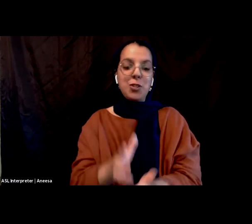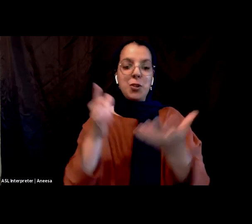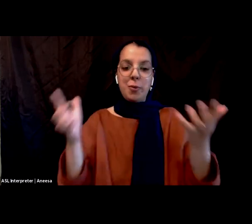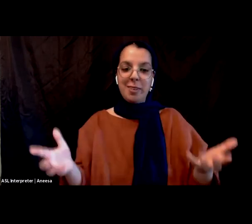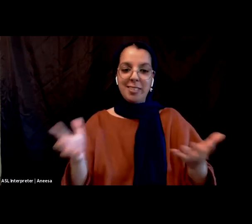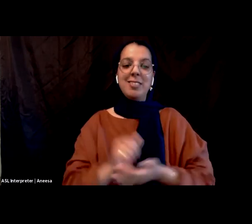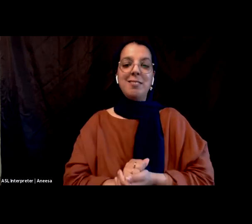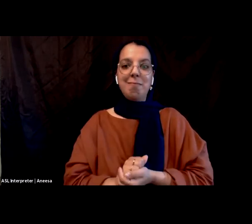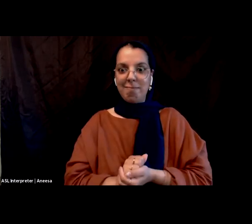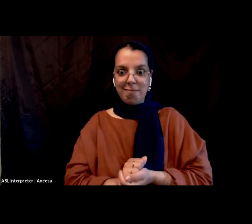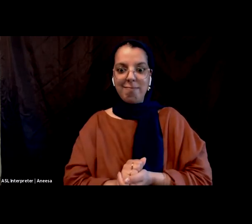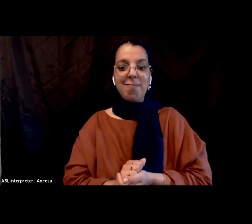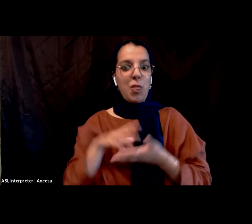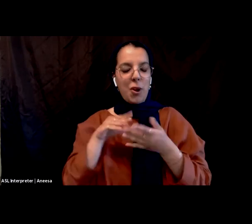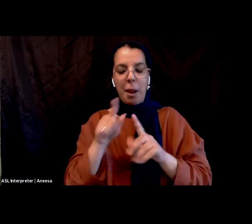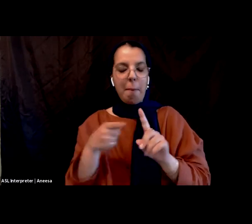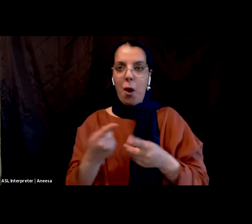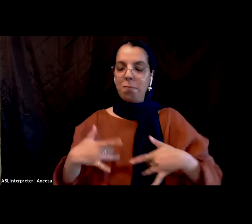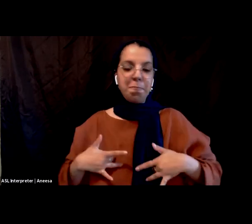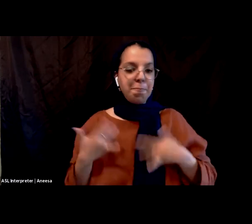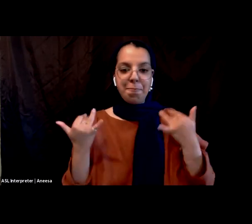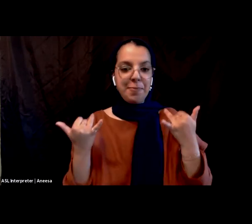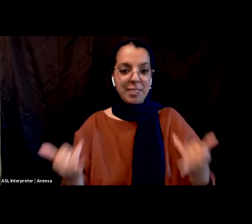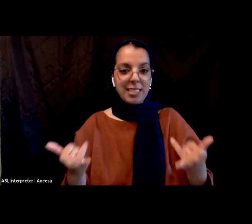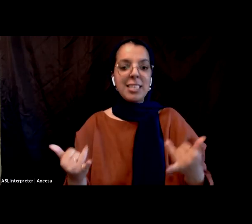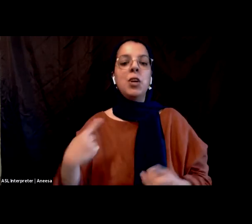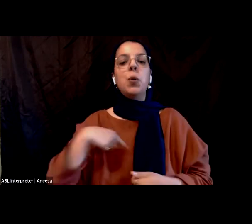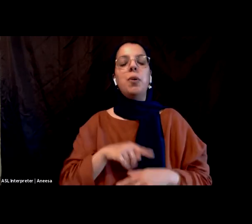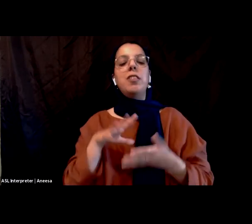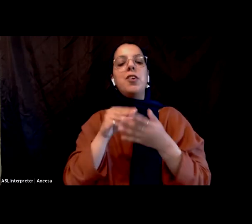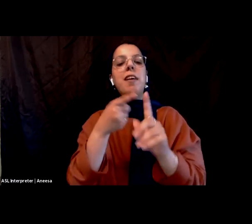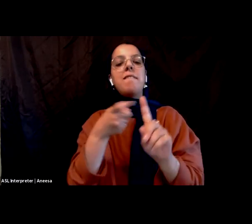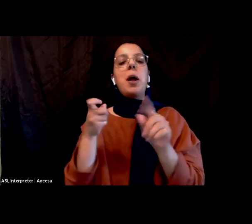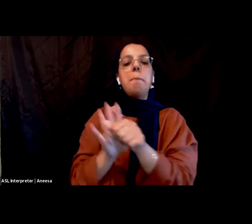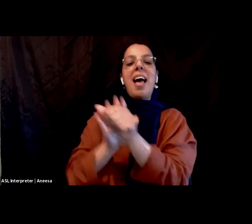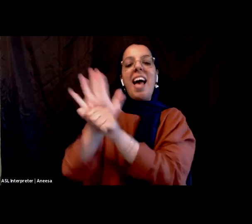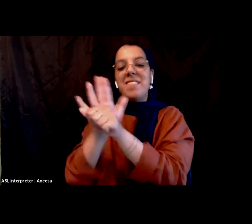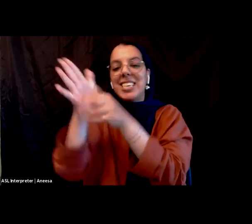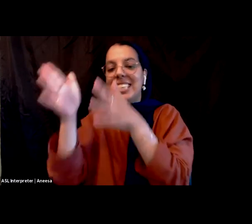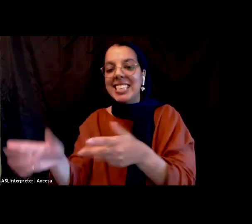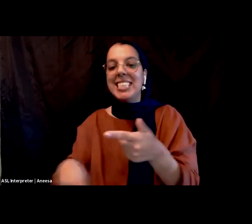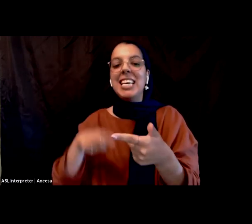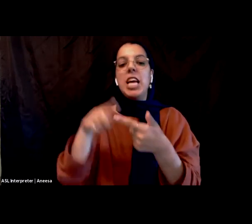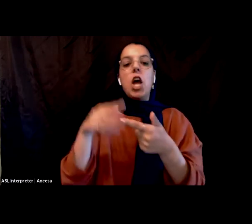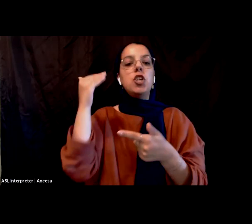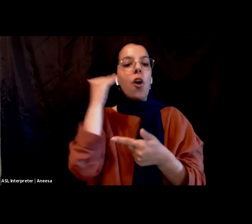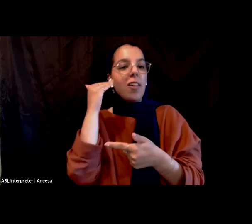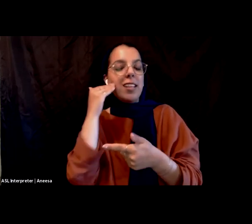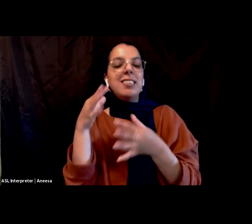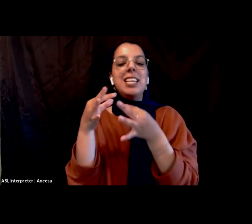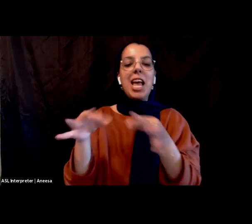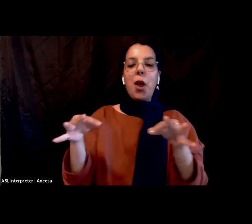is going on currently. We have been able to learn from advocates, knowledge, language, and water